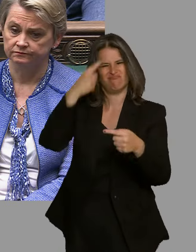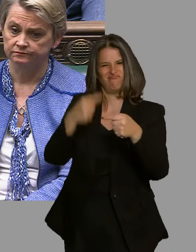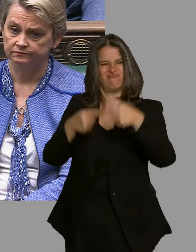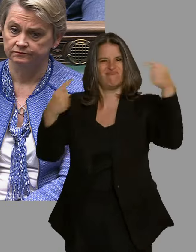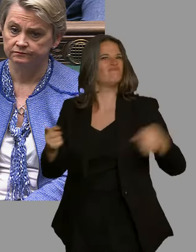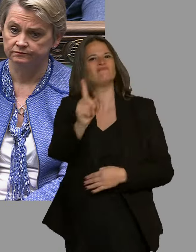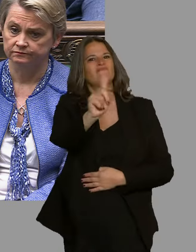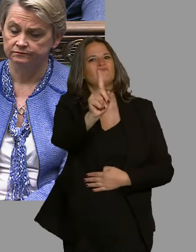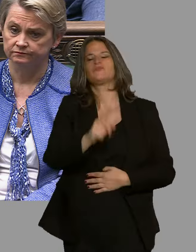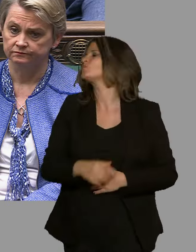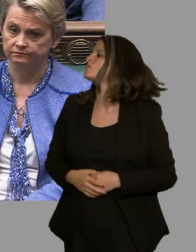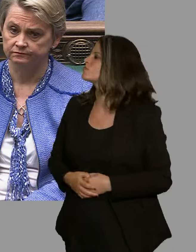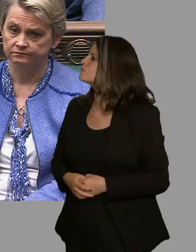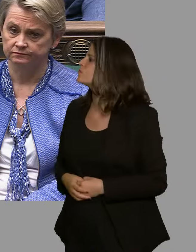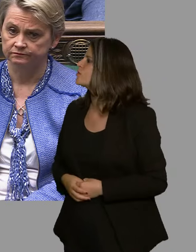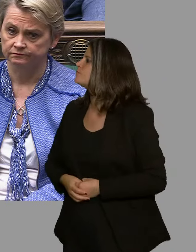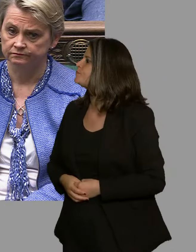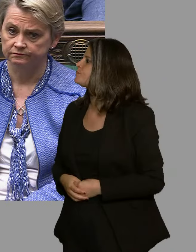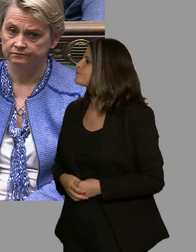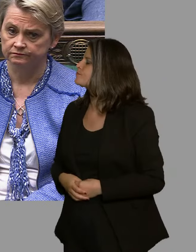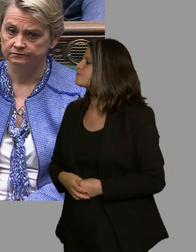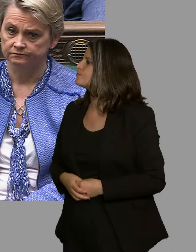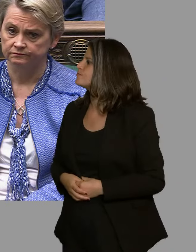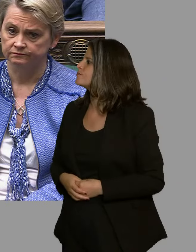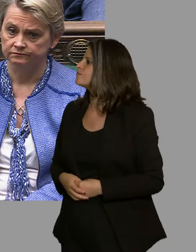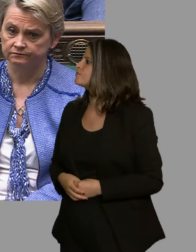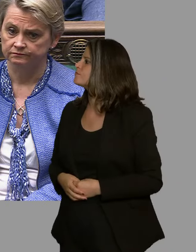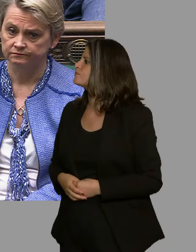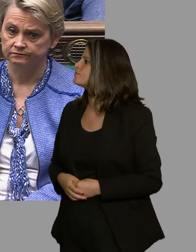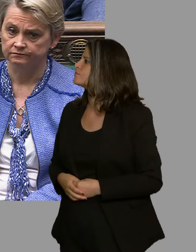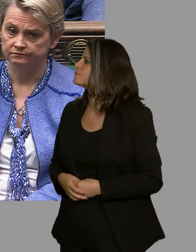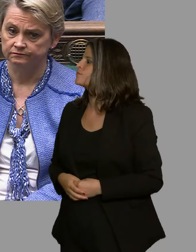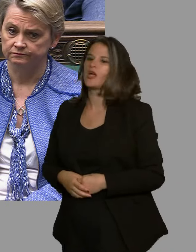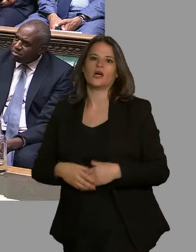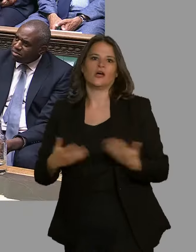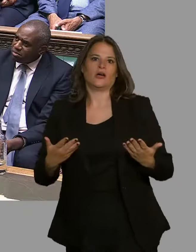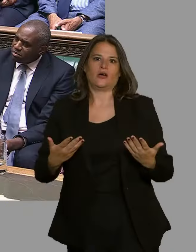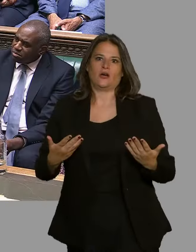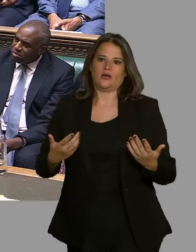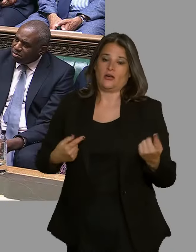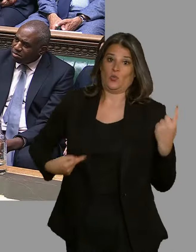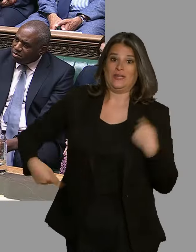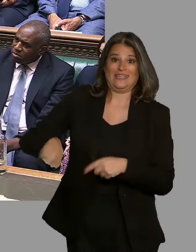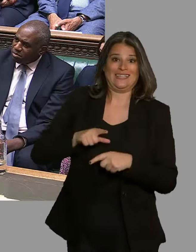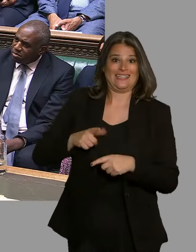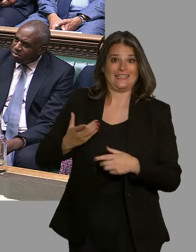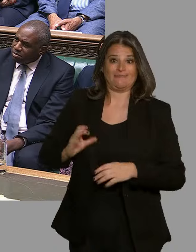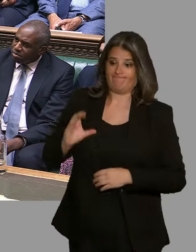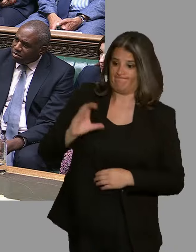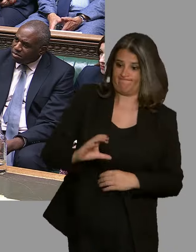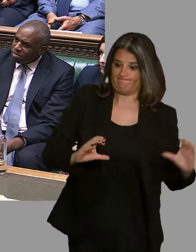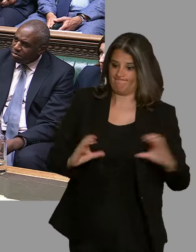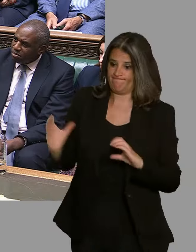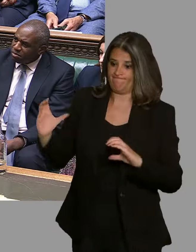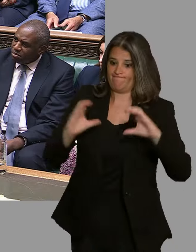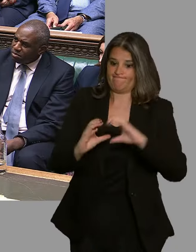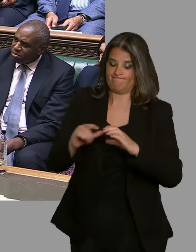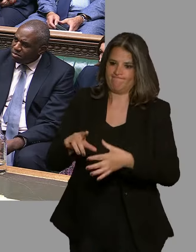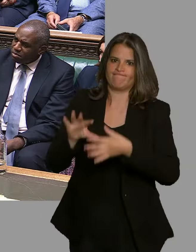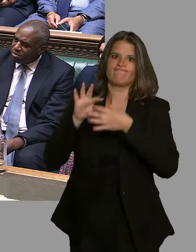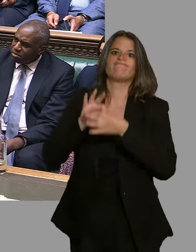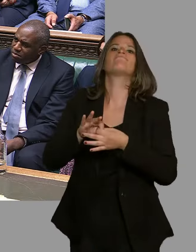we were to stop that, they couldn't be used by other countries in the other conflicts, including those in which we are involved.